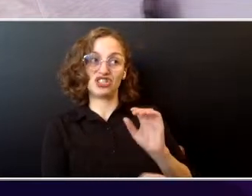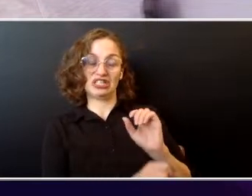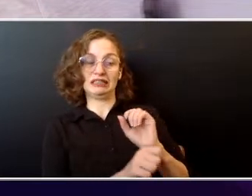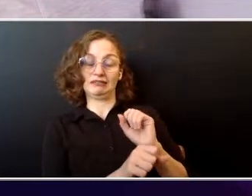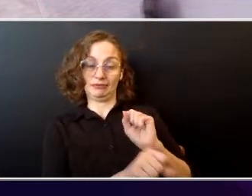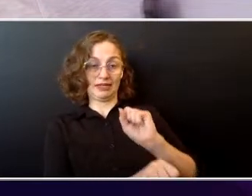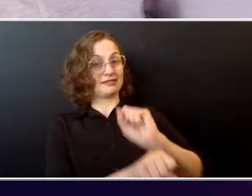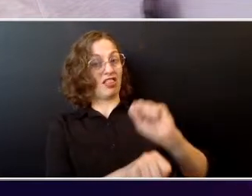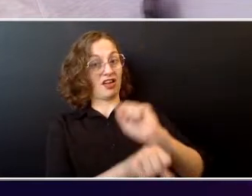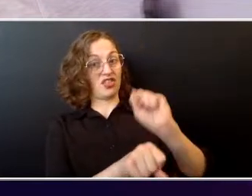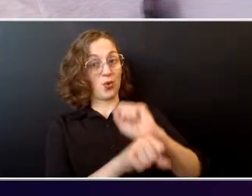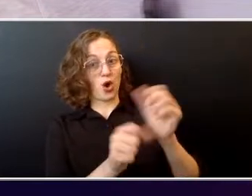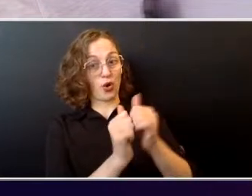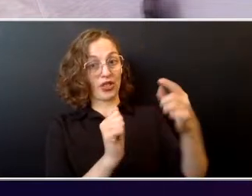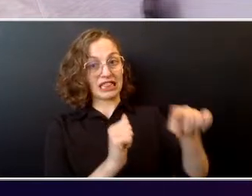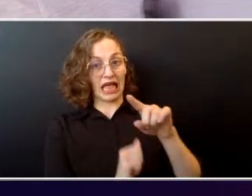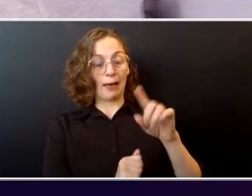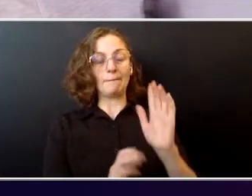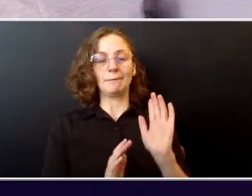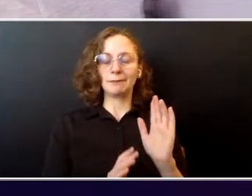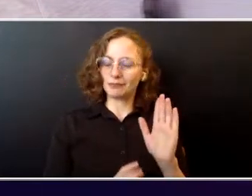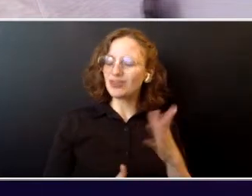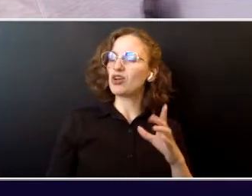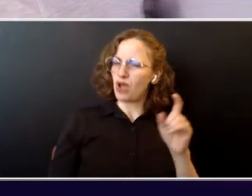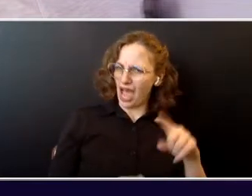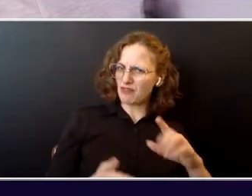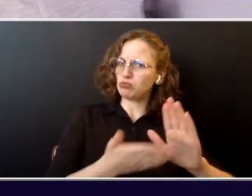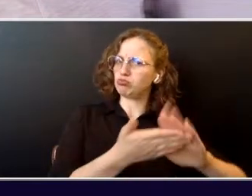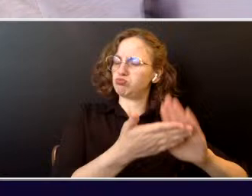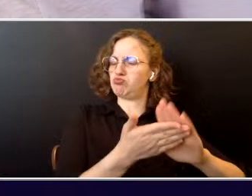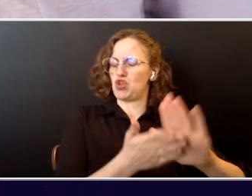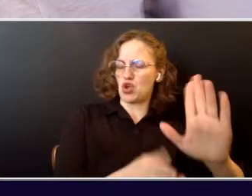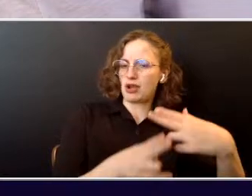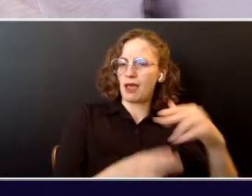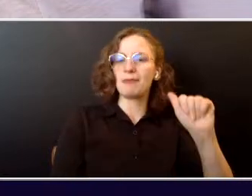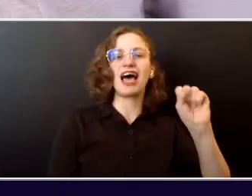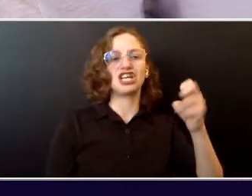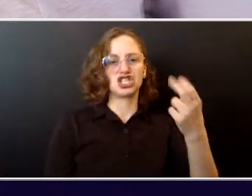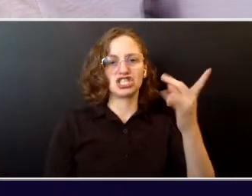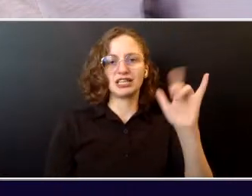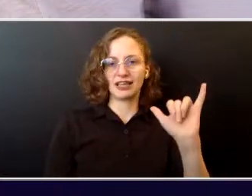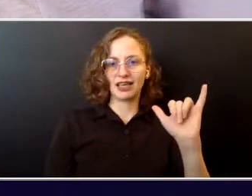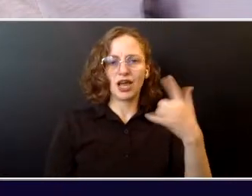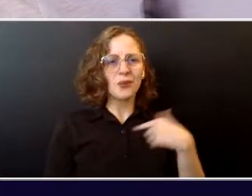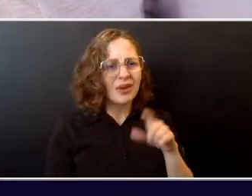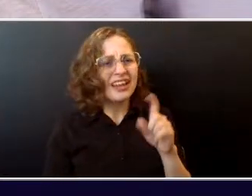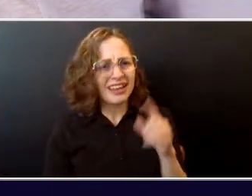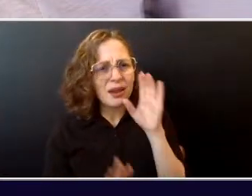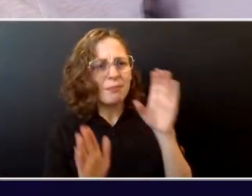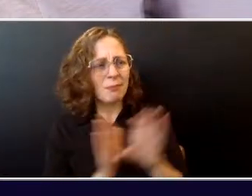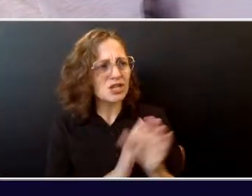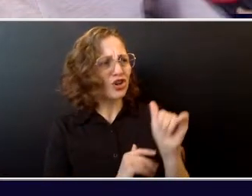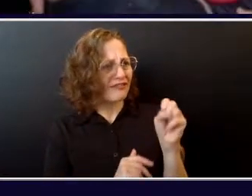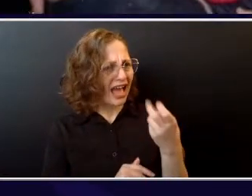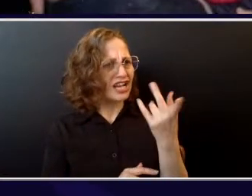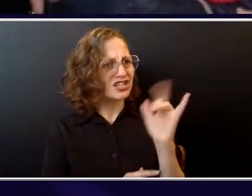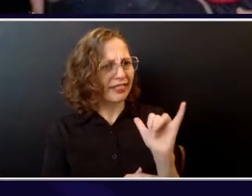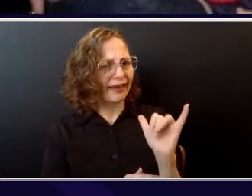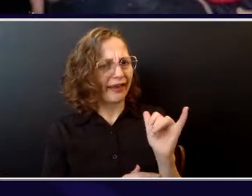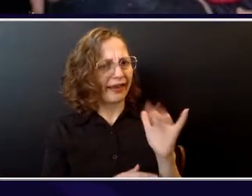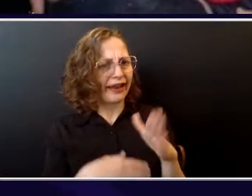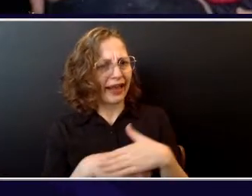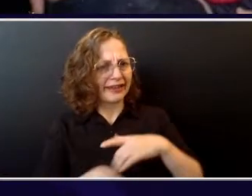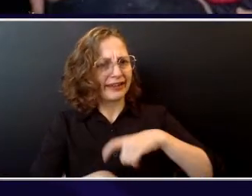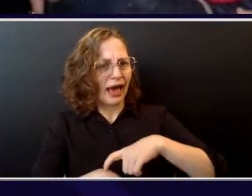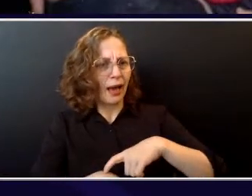Good to give her a shout out. What's her name? Ashley. Ashley. Okay, Ashley. We need a picture of Ashley next time. Yeah. We're going to keep bugging you for a picture of